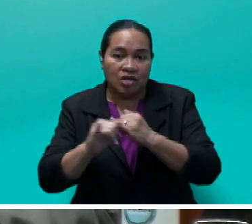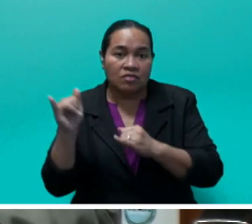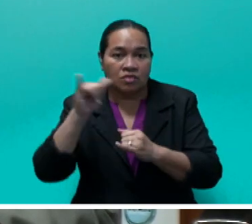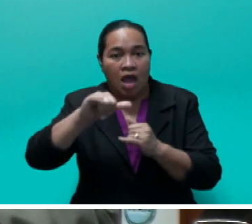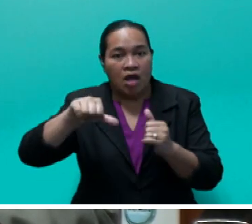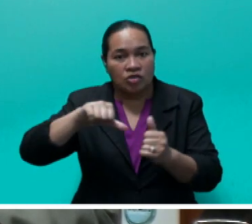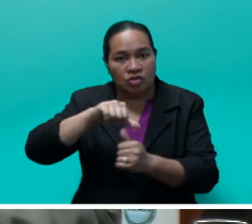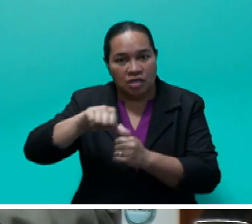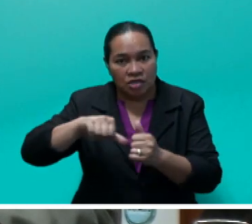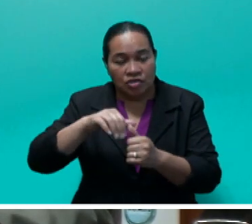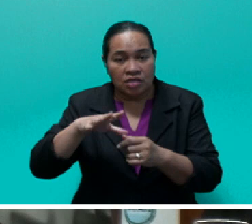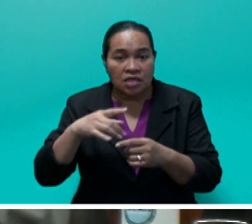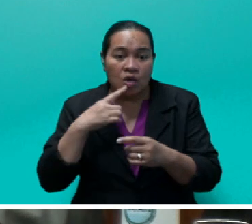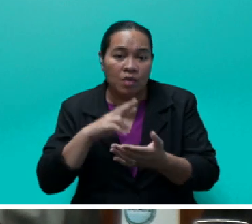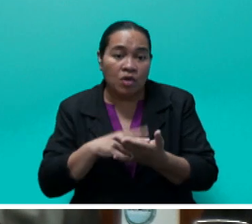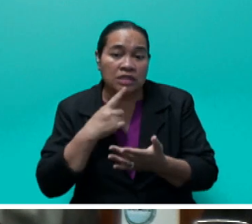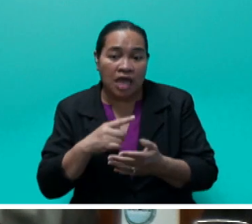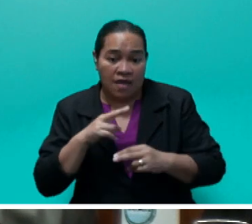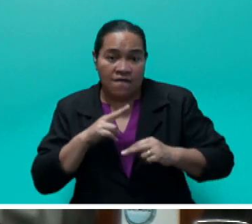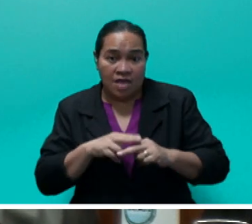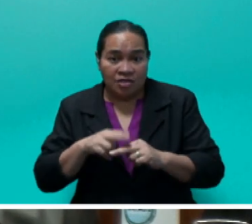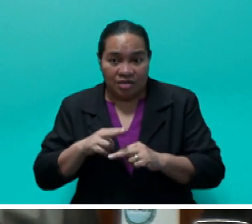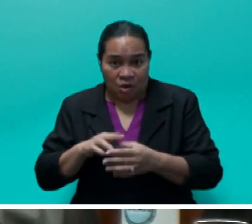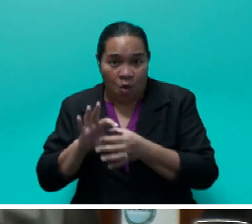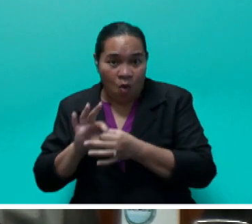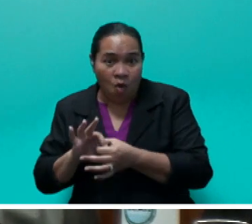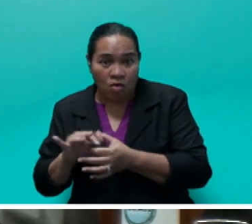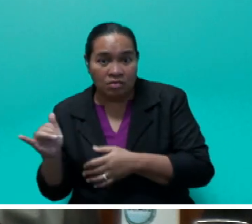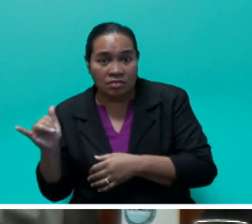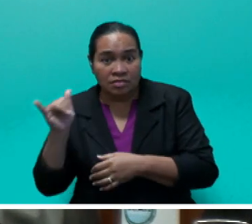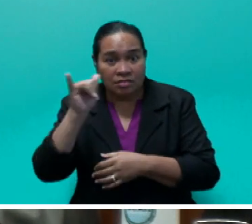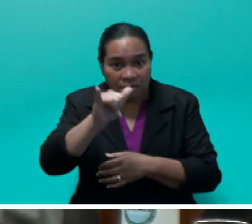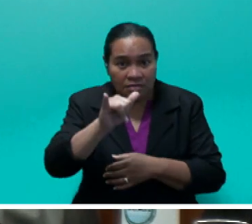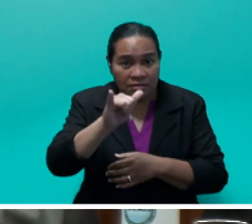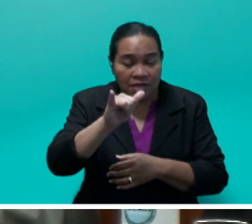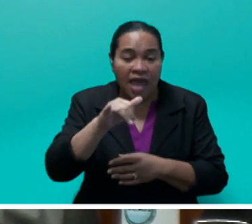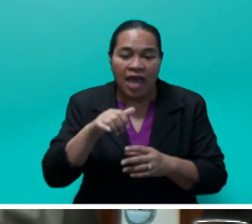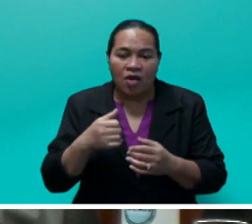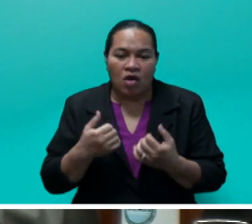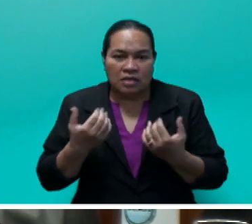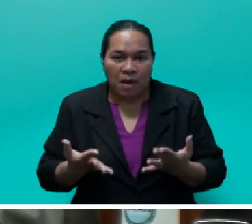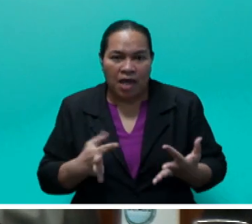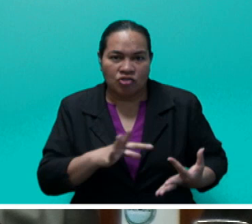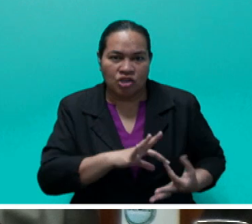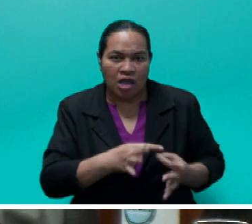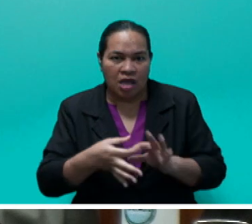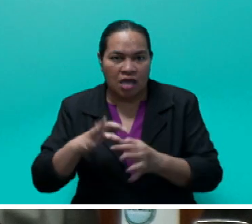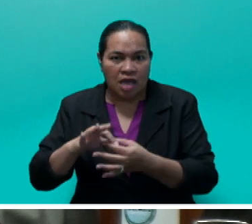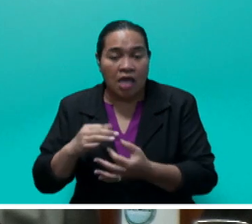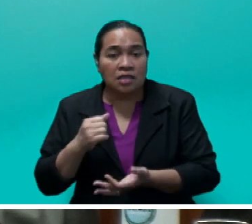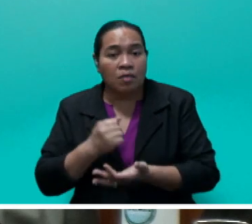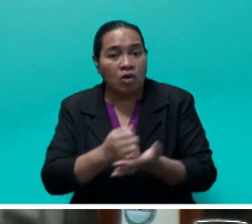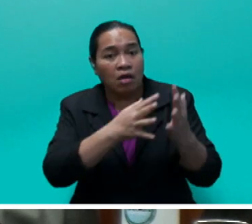IATA, reporting that Fiji's air transport, including airlines and their supply chain, supports some US